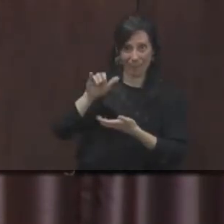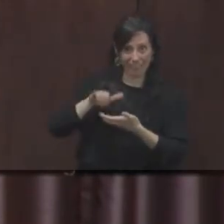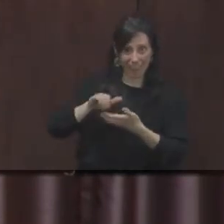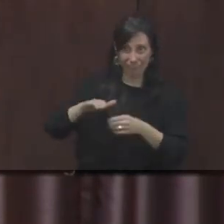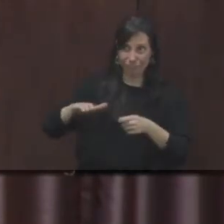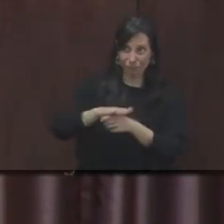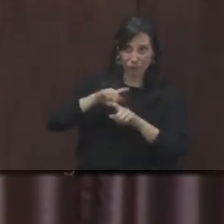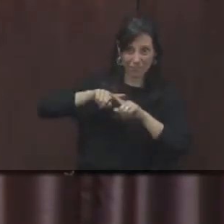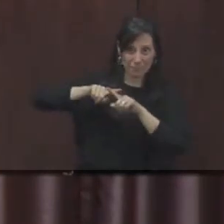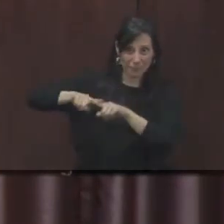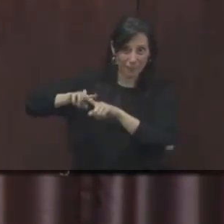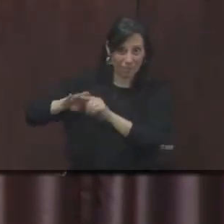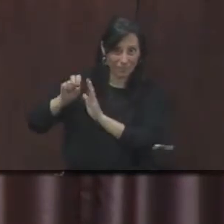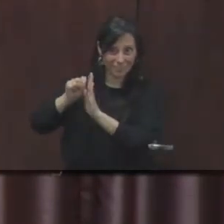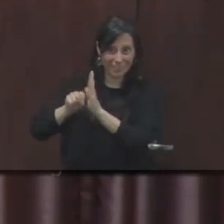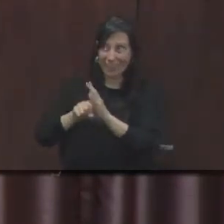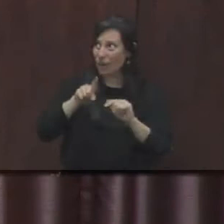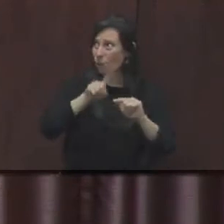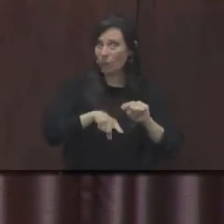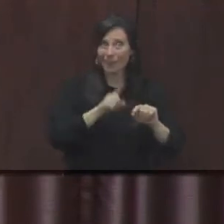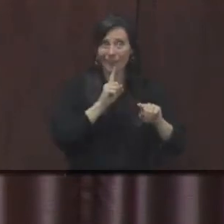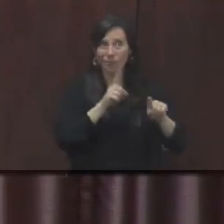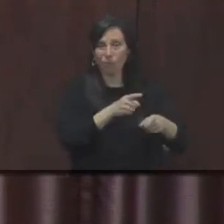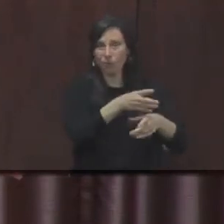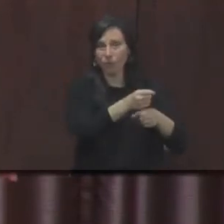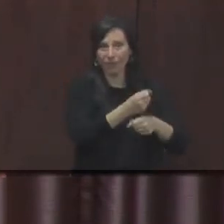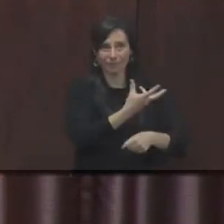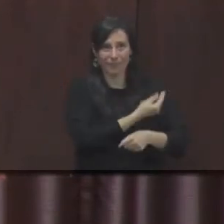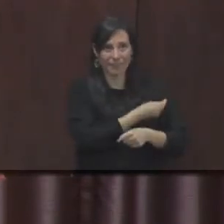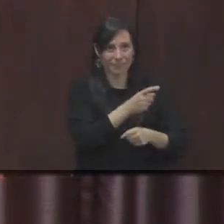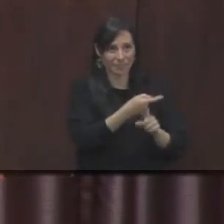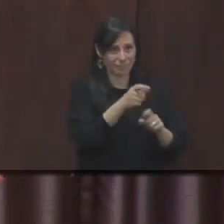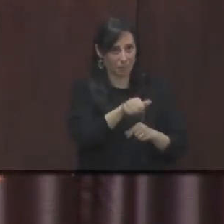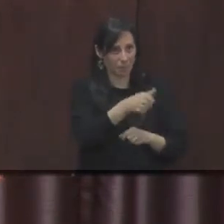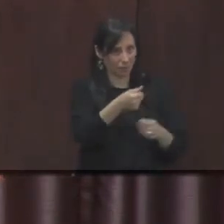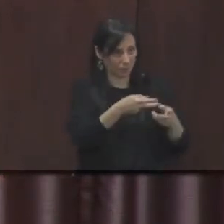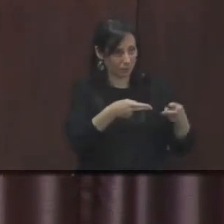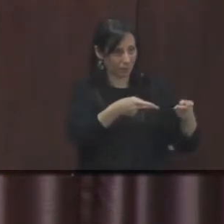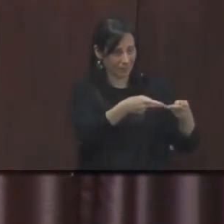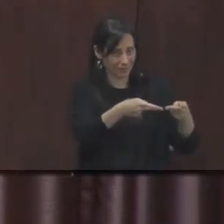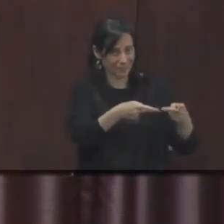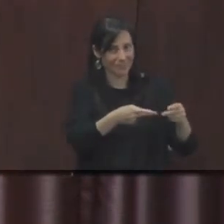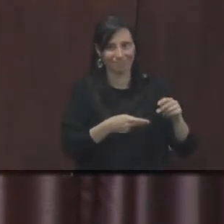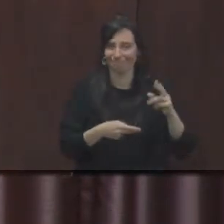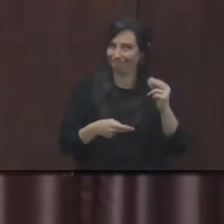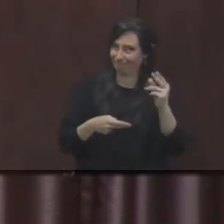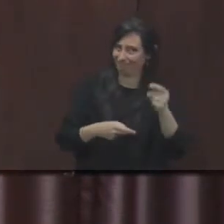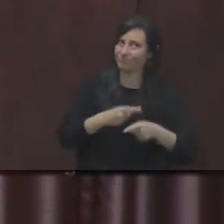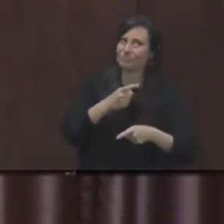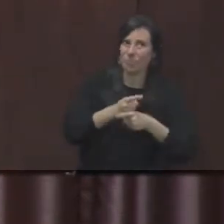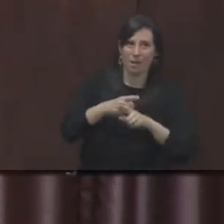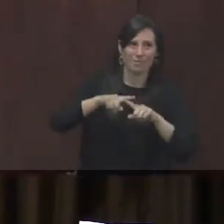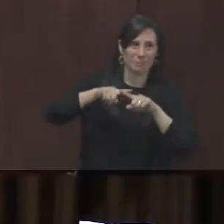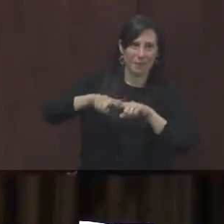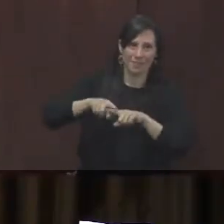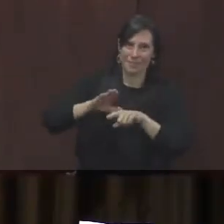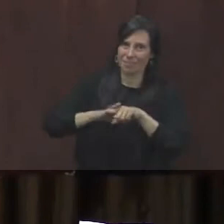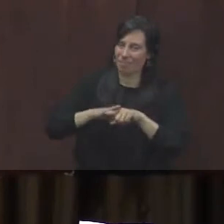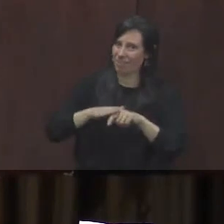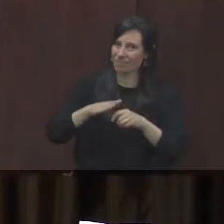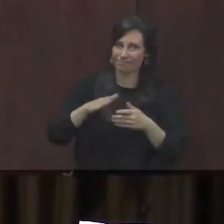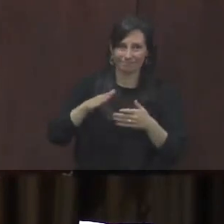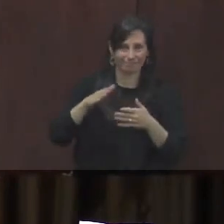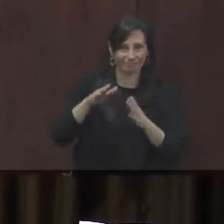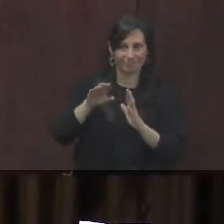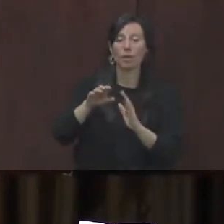get the vaccines except through the state. That's and right. that problem is probably originating at the federal level. Correct. Okay. That's right. So And is we are dependent